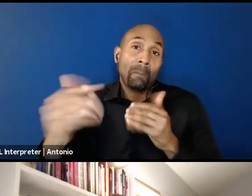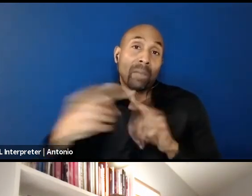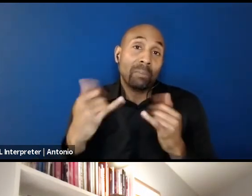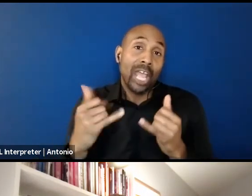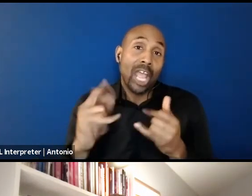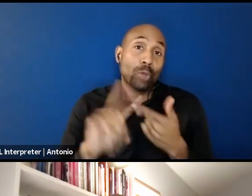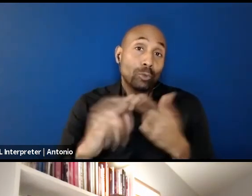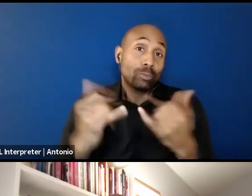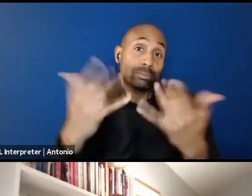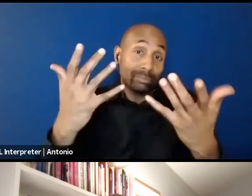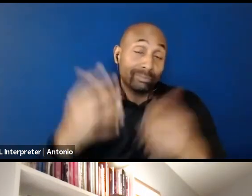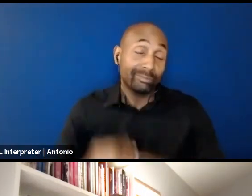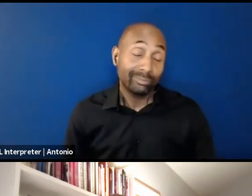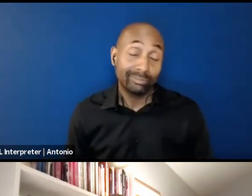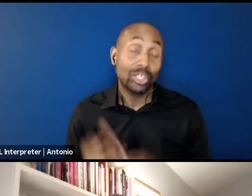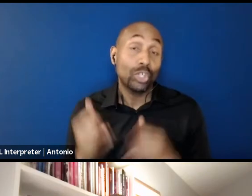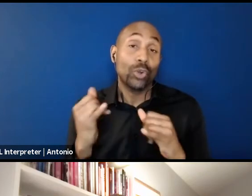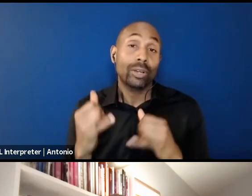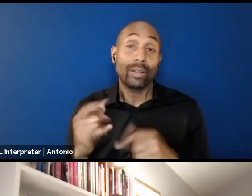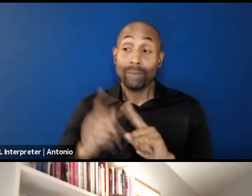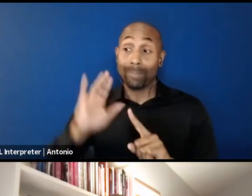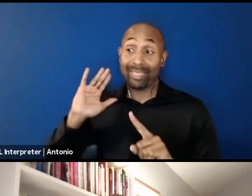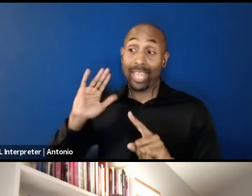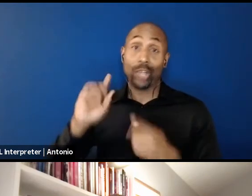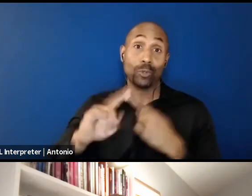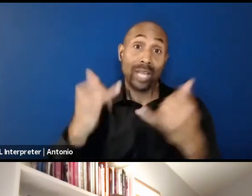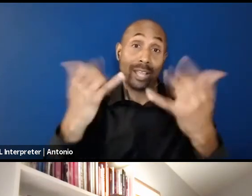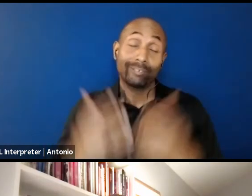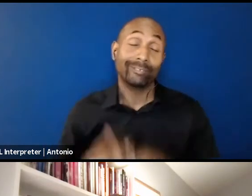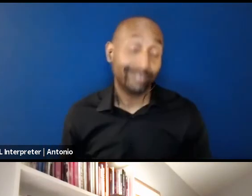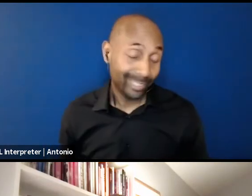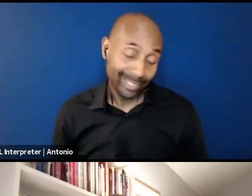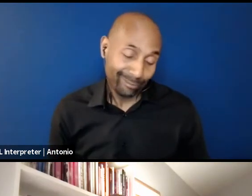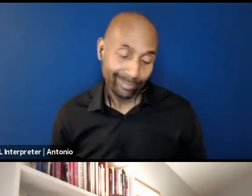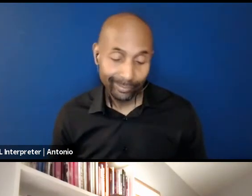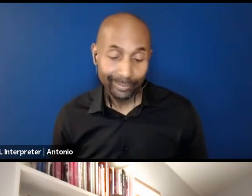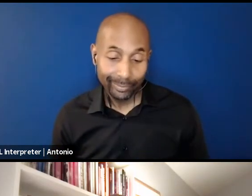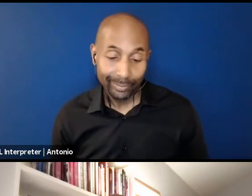to this one. I would be,